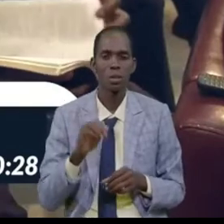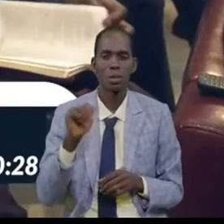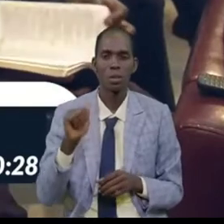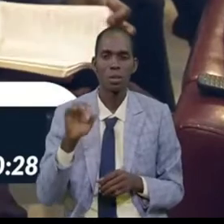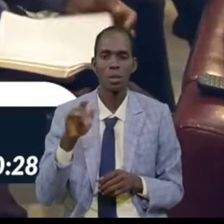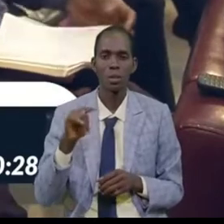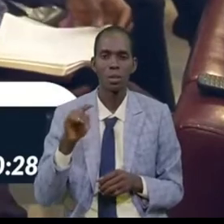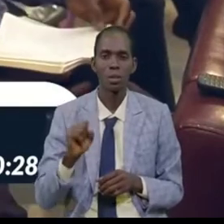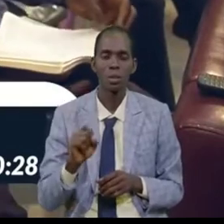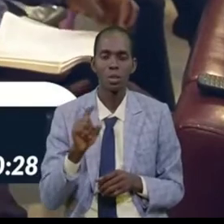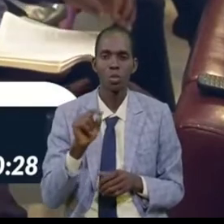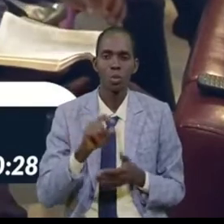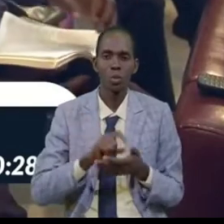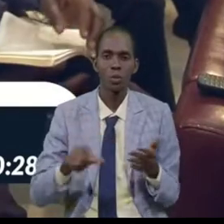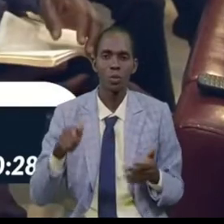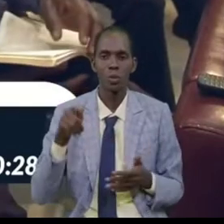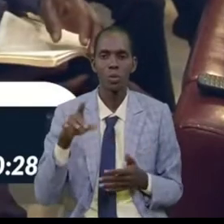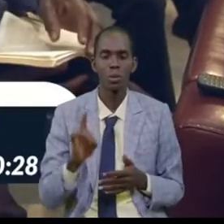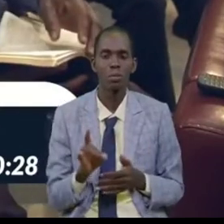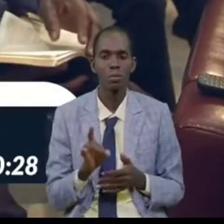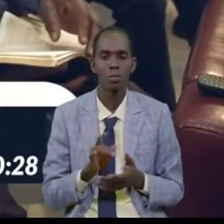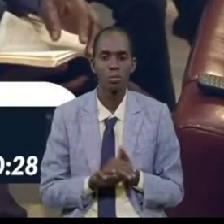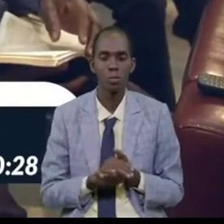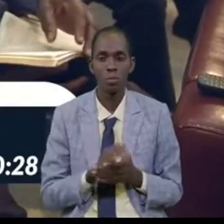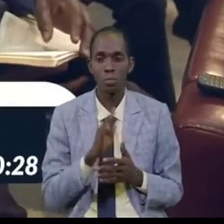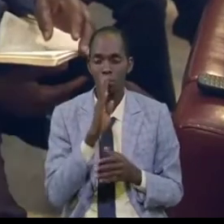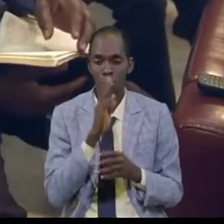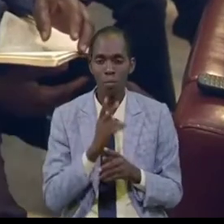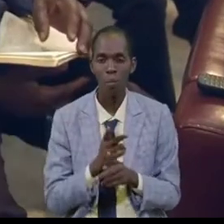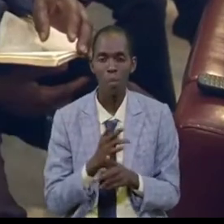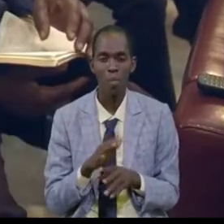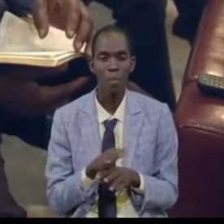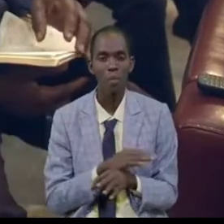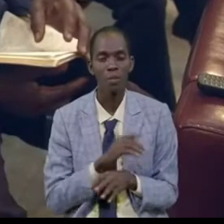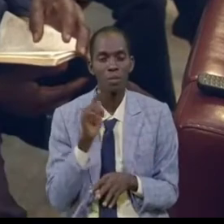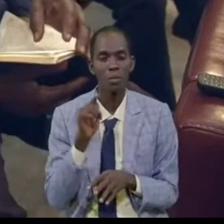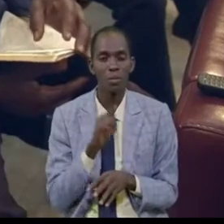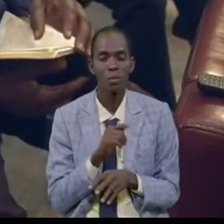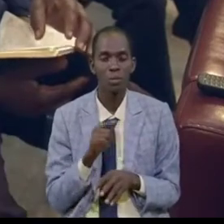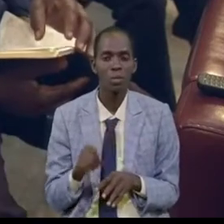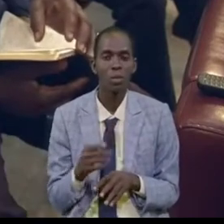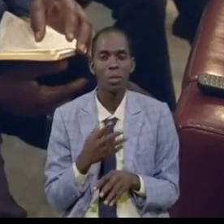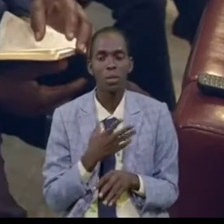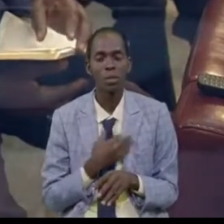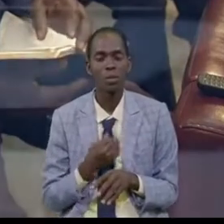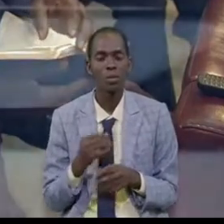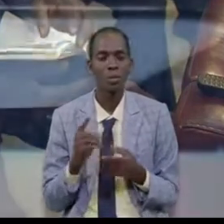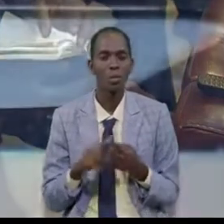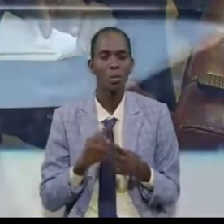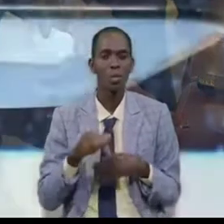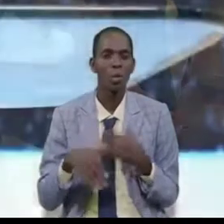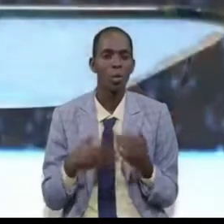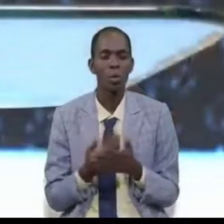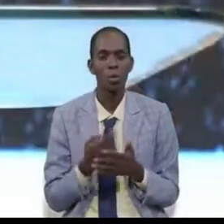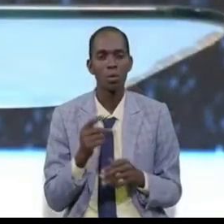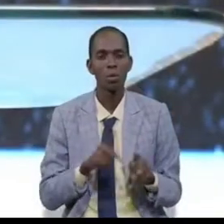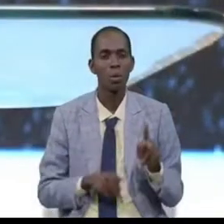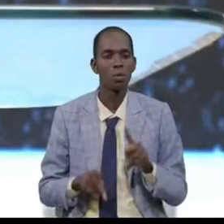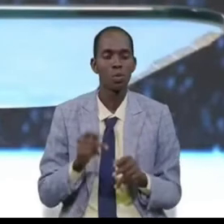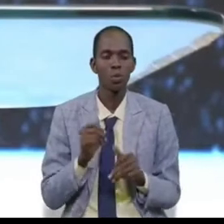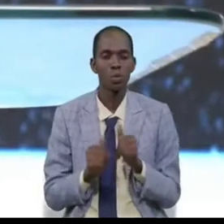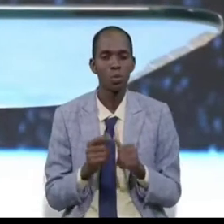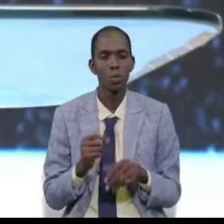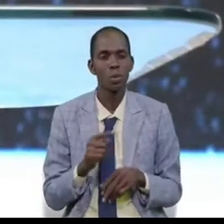at verse 28. Take heed therefore unto yourselves and to all the flock over the which the